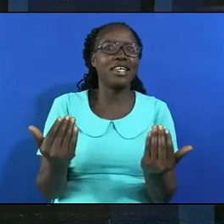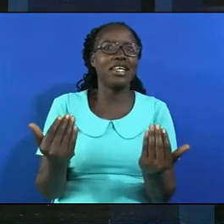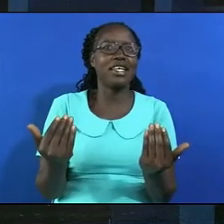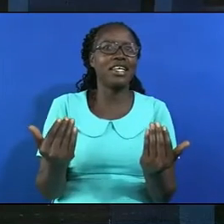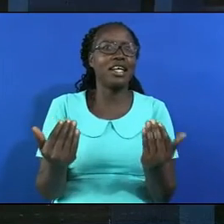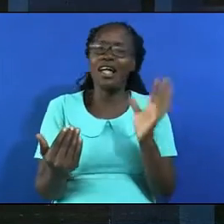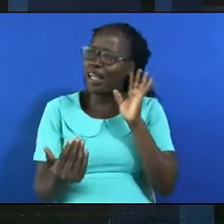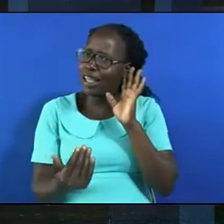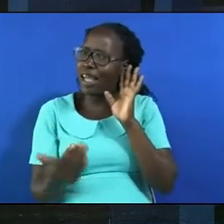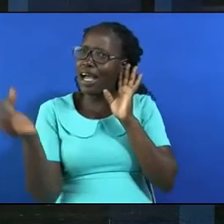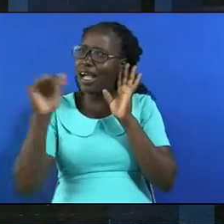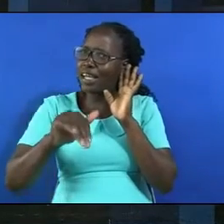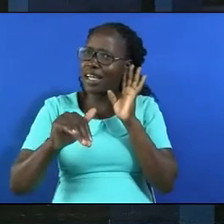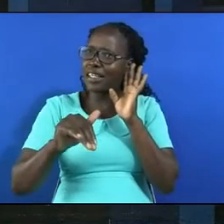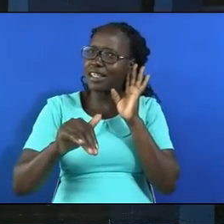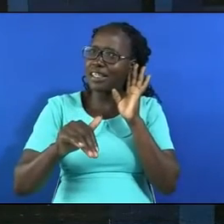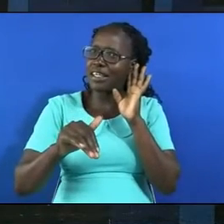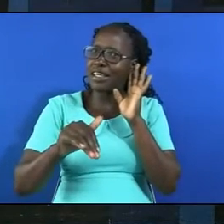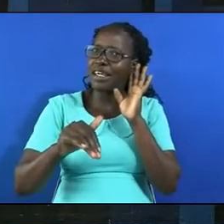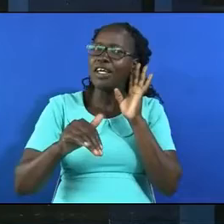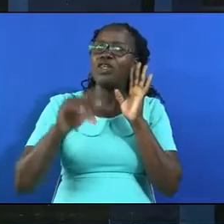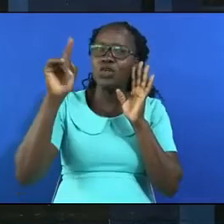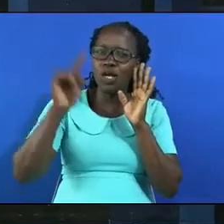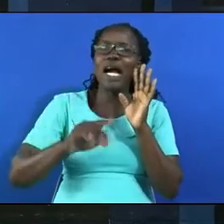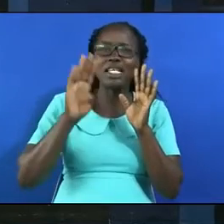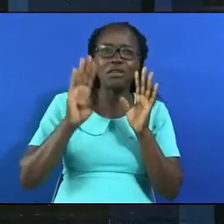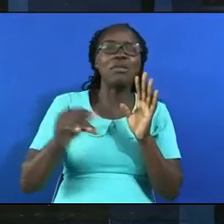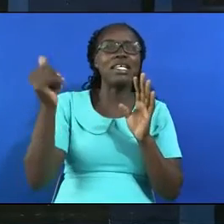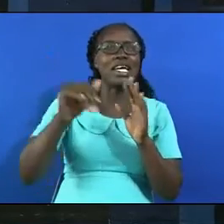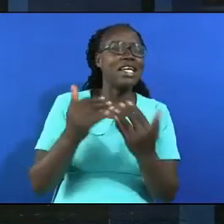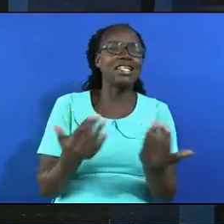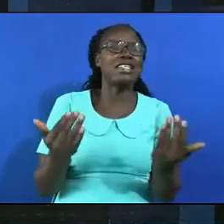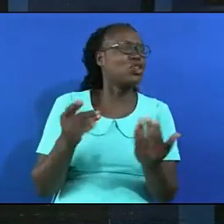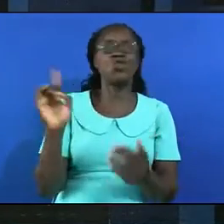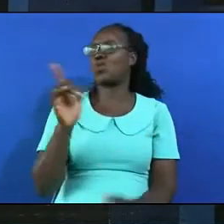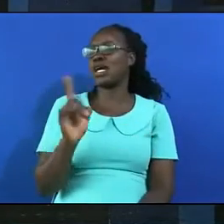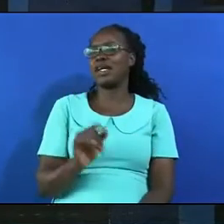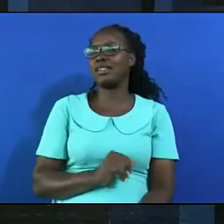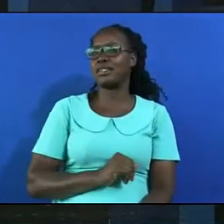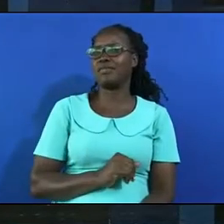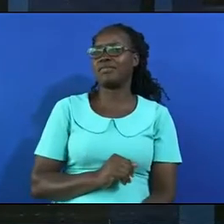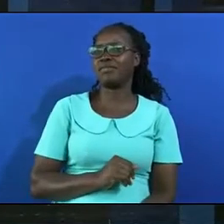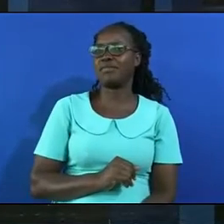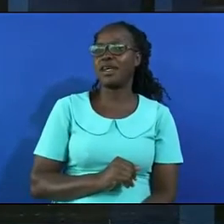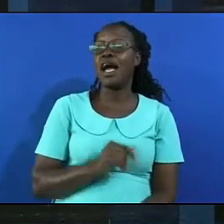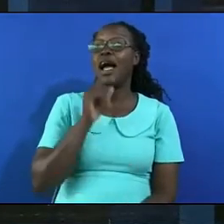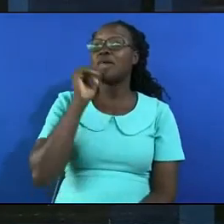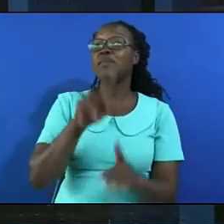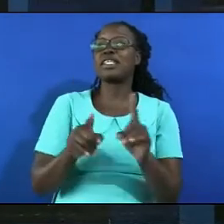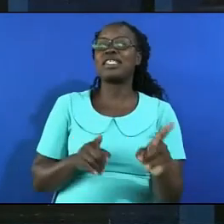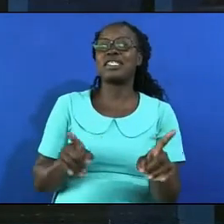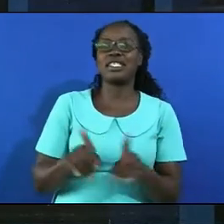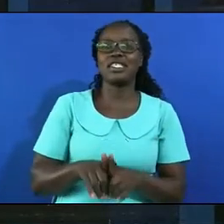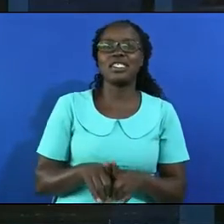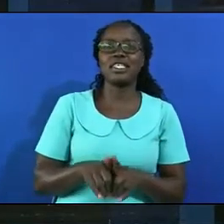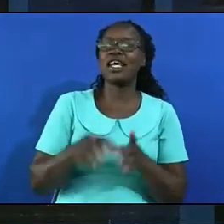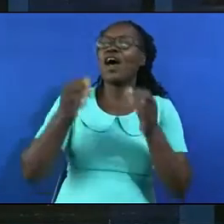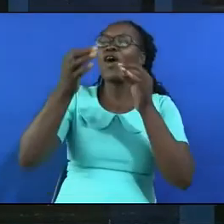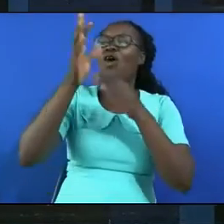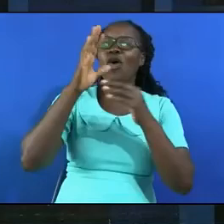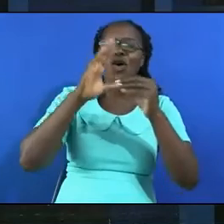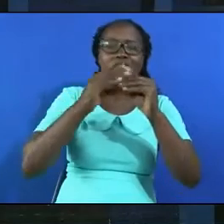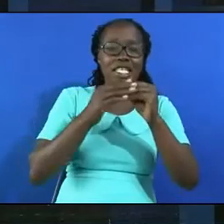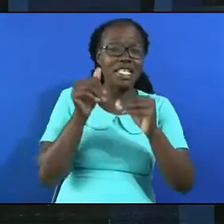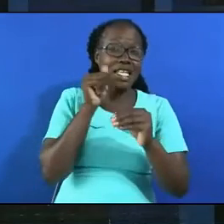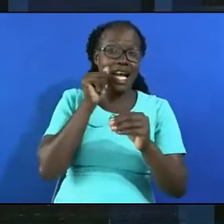single, I can't hear you. If you can't be single, you can't be anything. Brothers and sisters, God